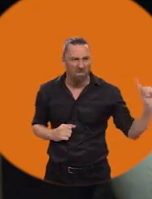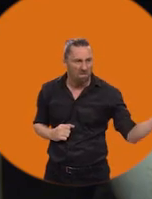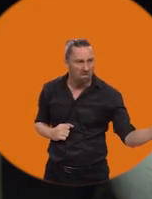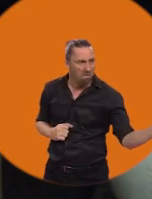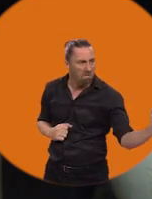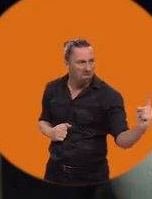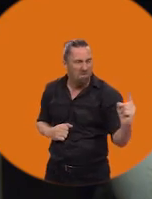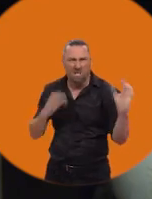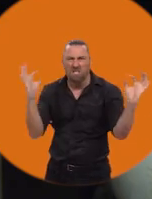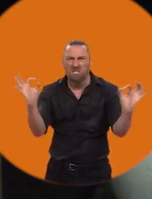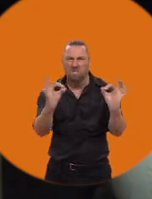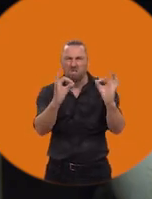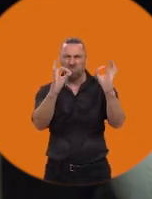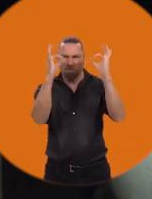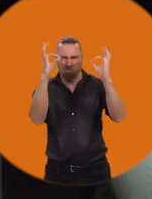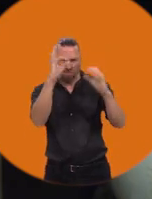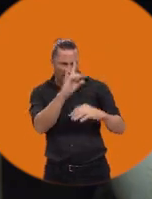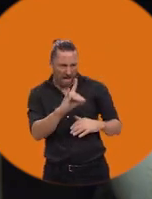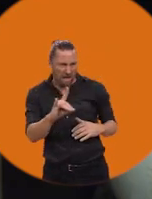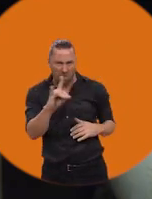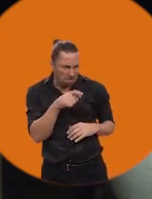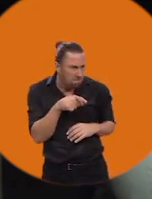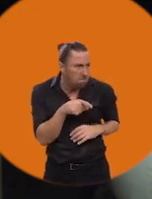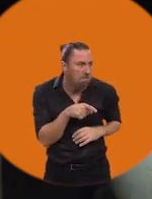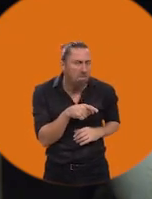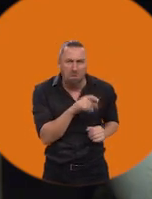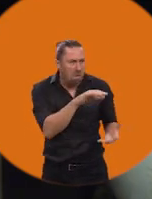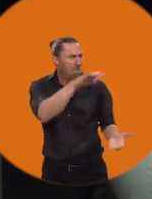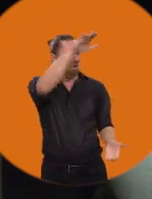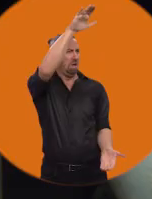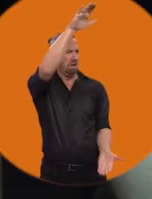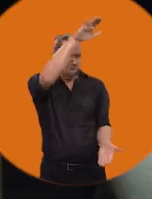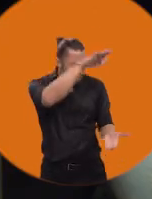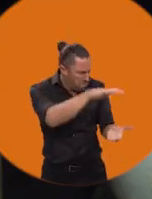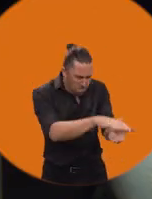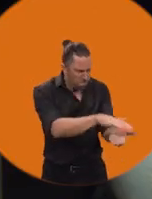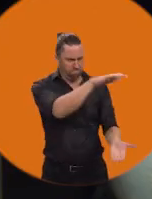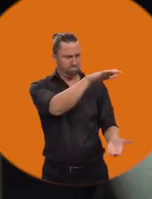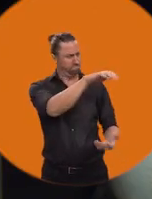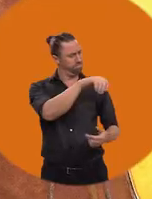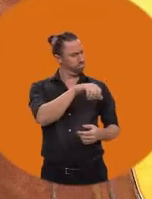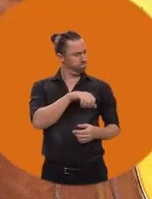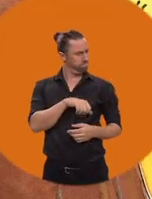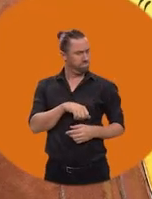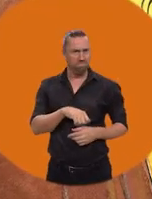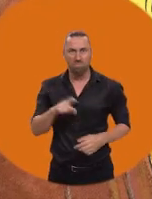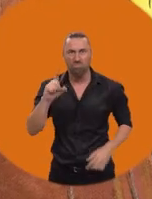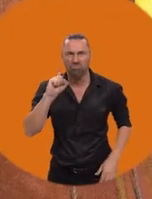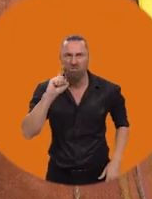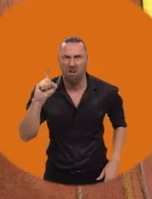great and small, far from minute, although not very tall, the rarest,